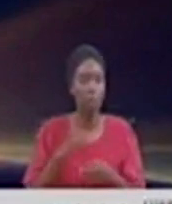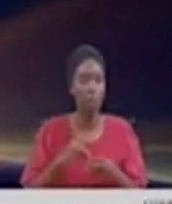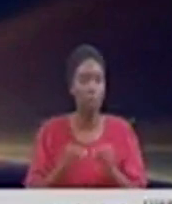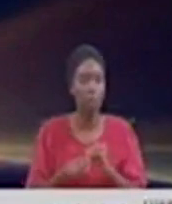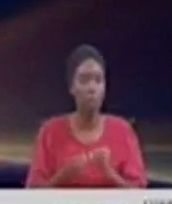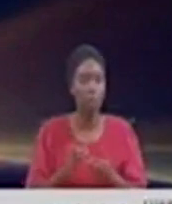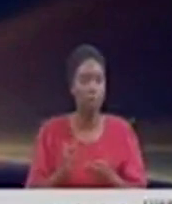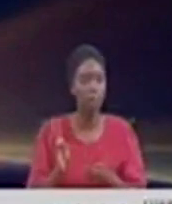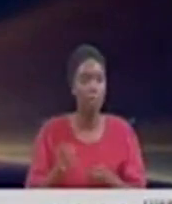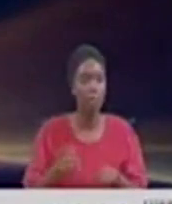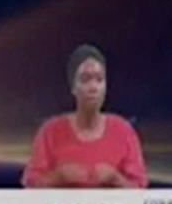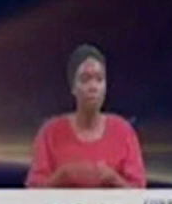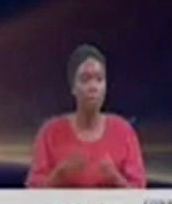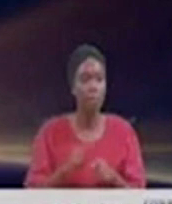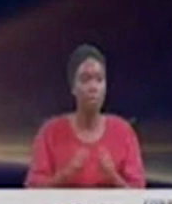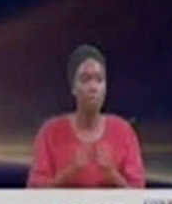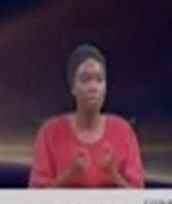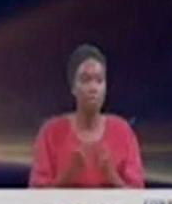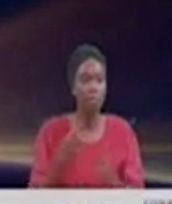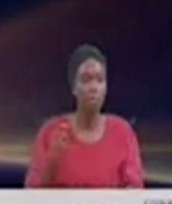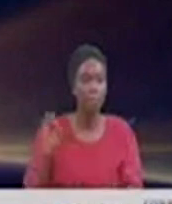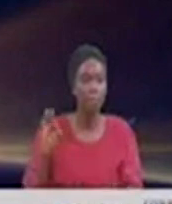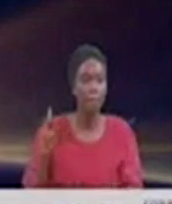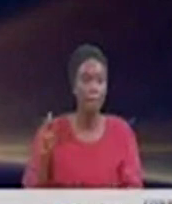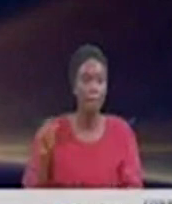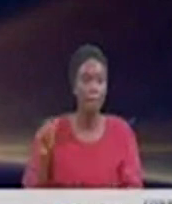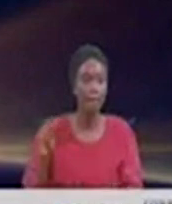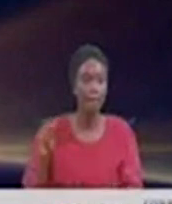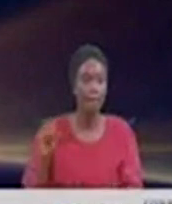them, even of the tribe of Manasseh, were